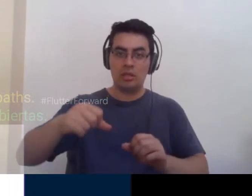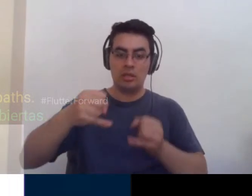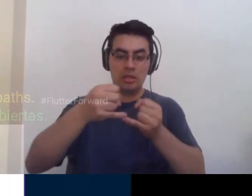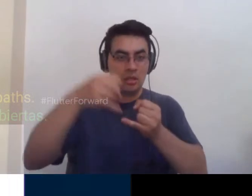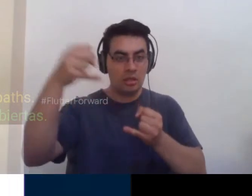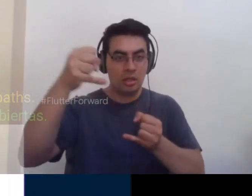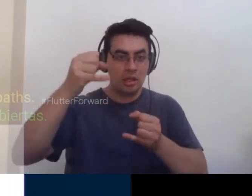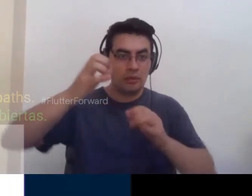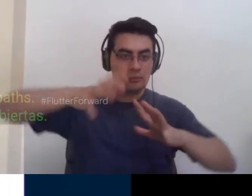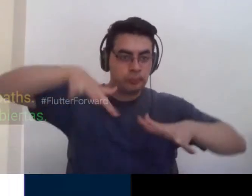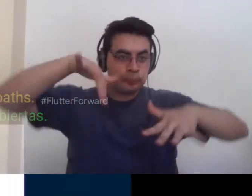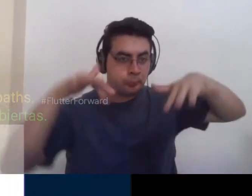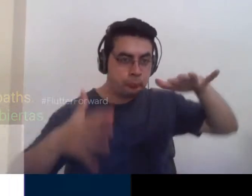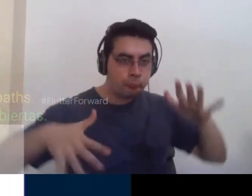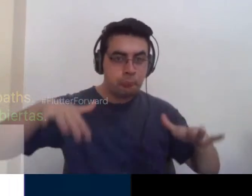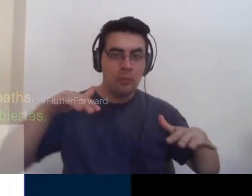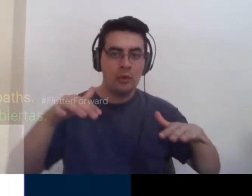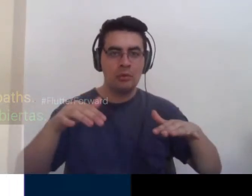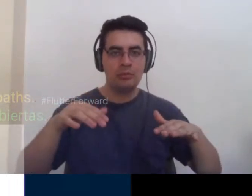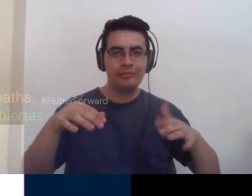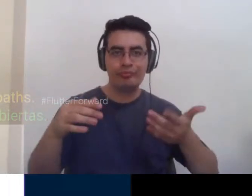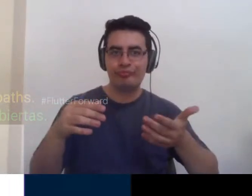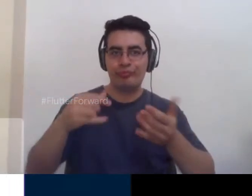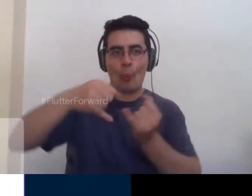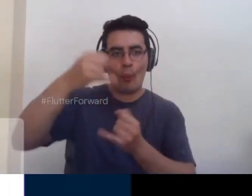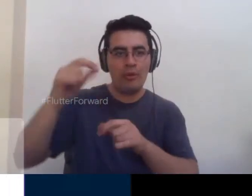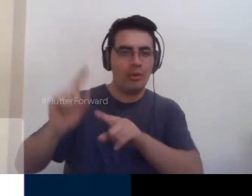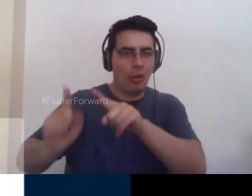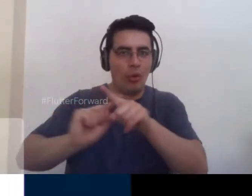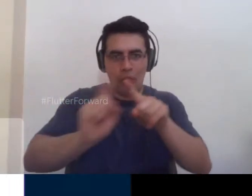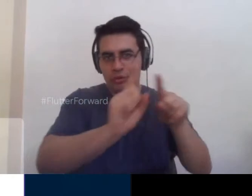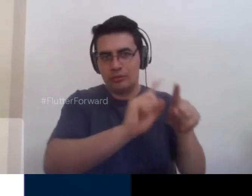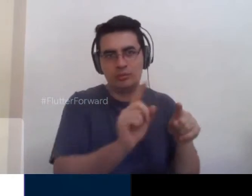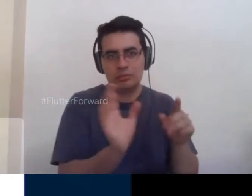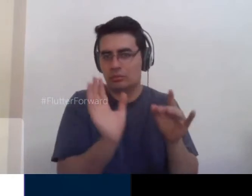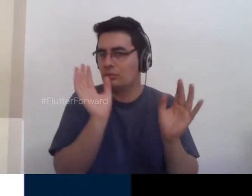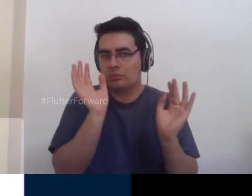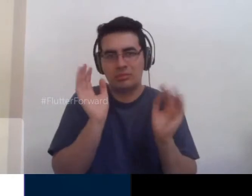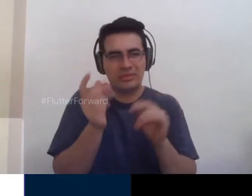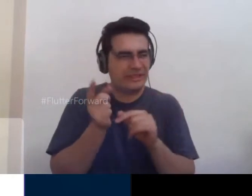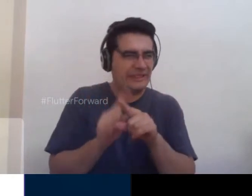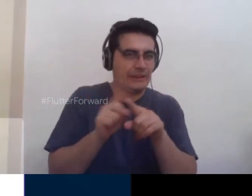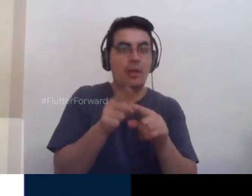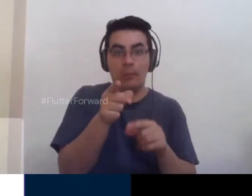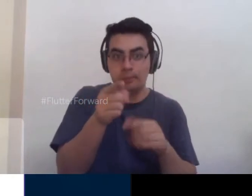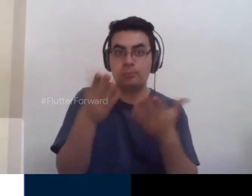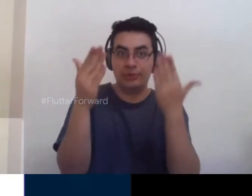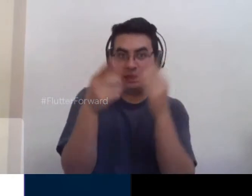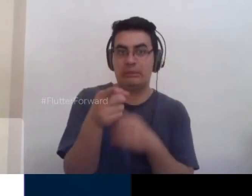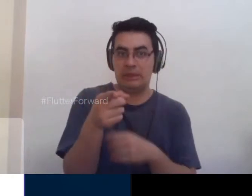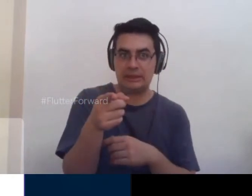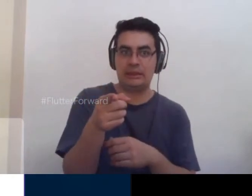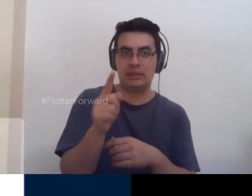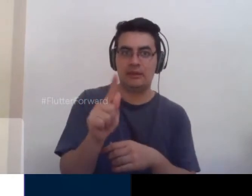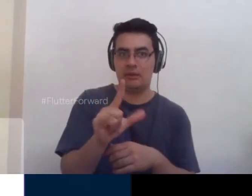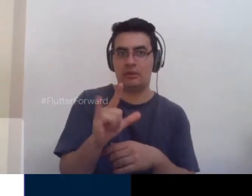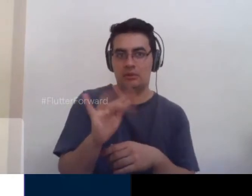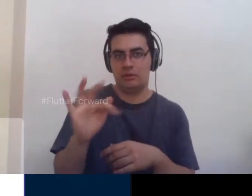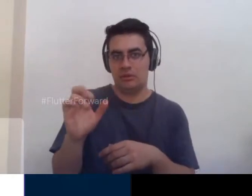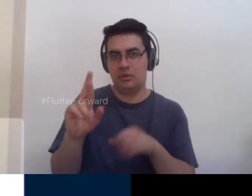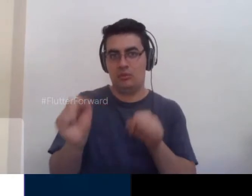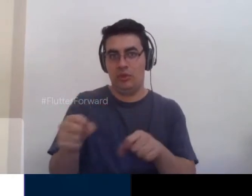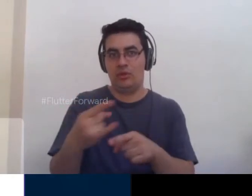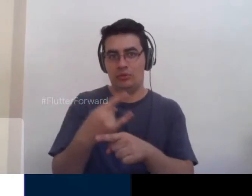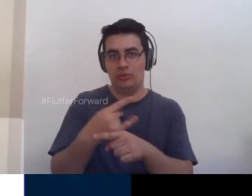curves, and multiple closed or open paths. It gives you so many possibilities. And if you're looking for inspiration, check